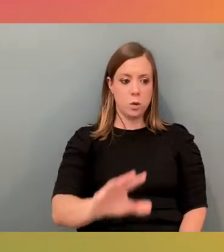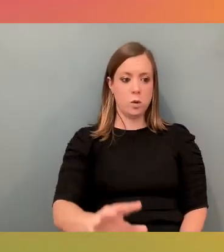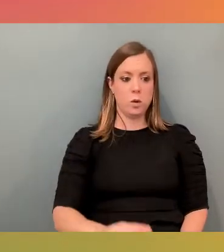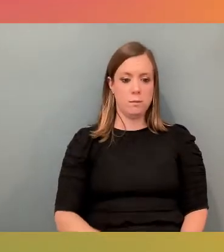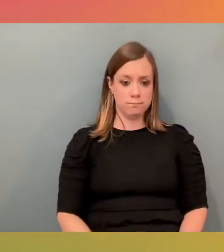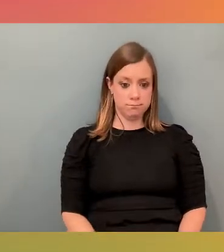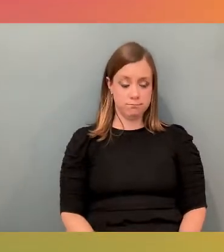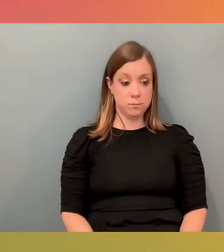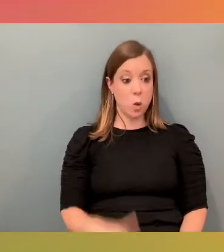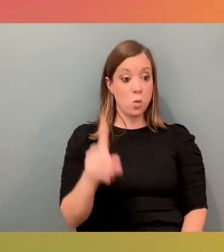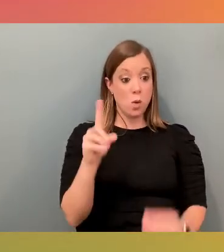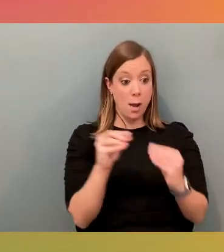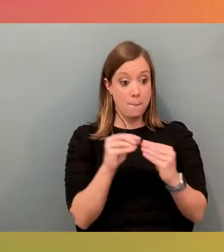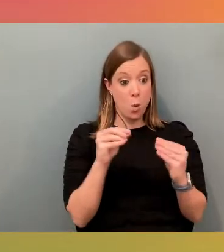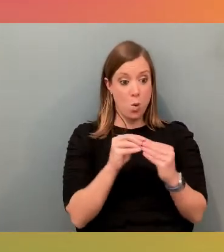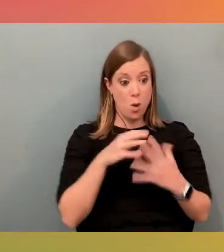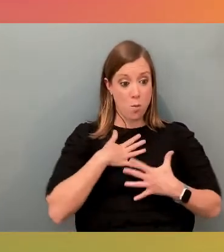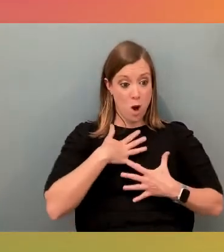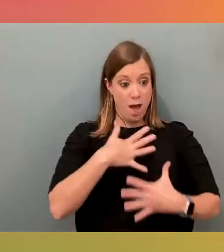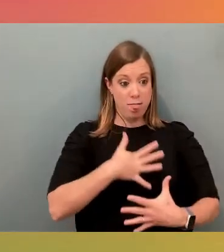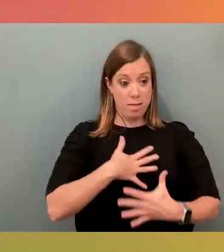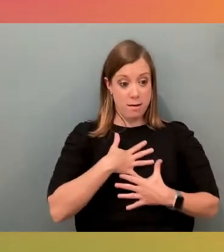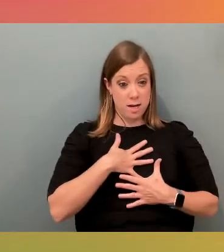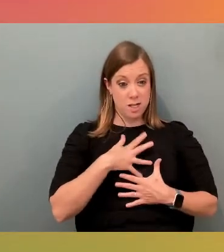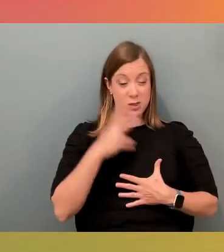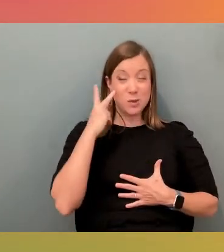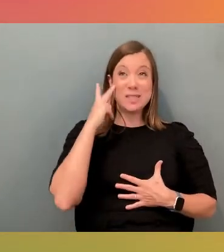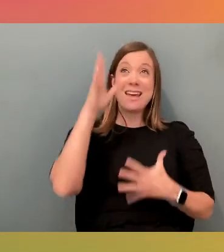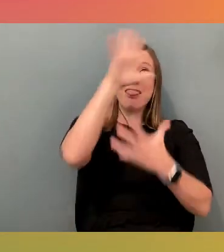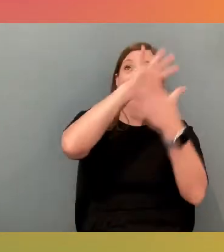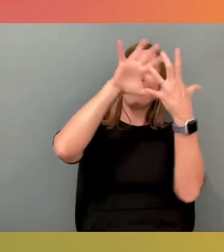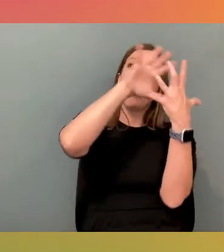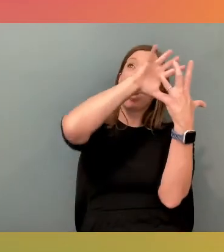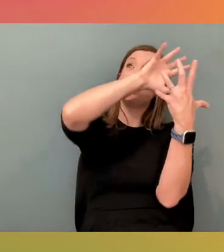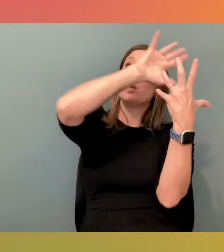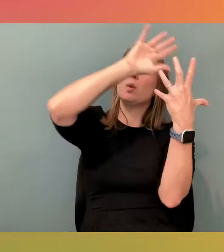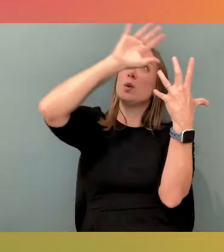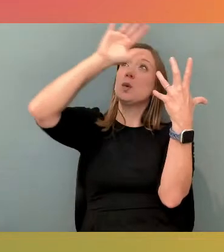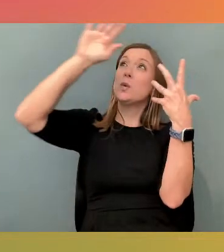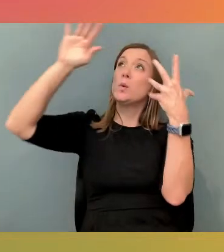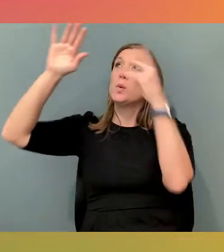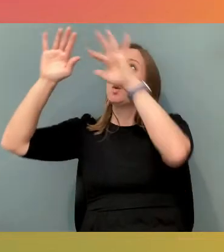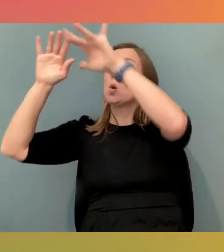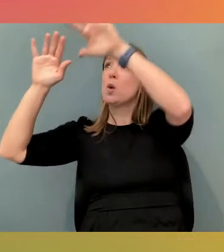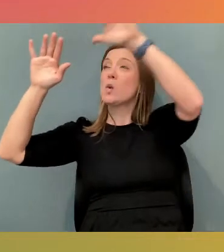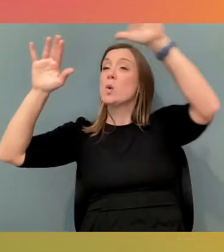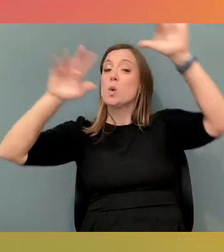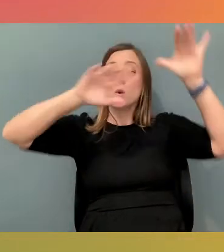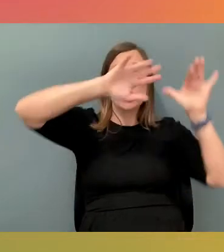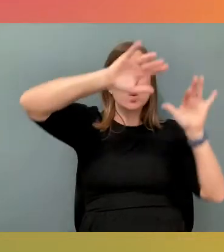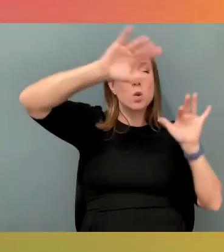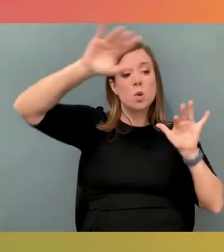One more breath as you watch the clouds pass over the sky and the buildings above us. What a cool view, huh?